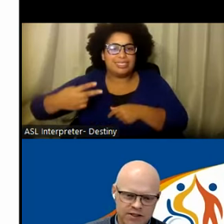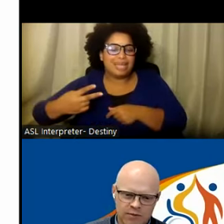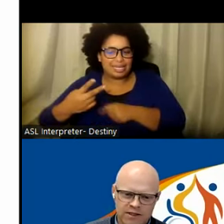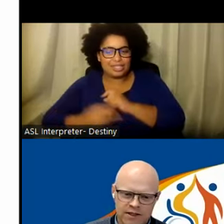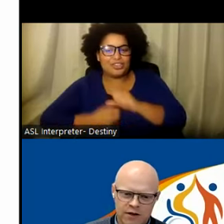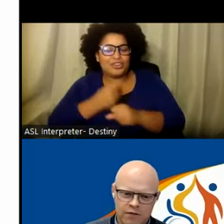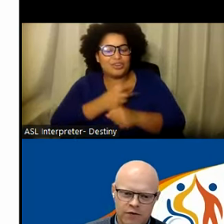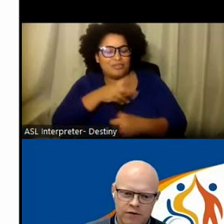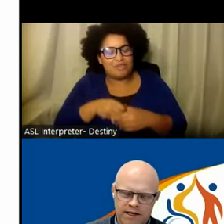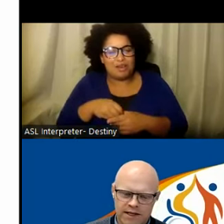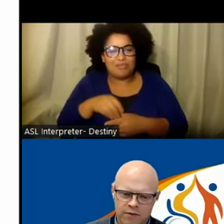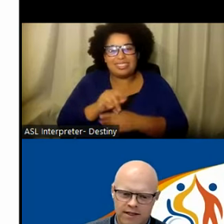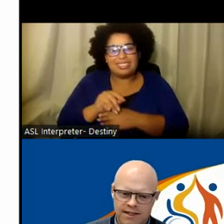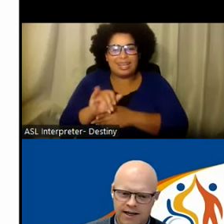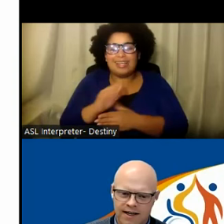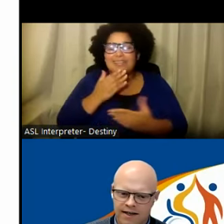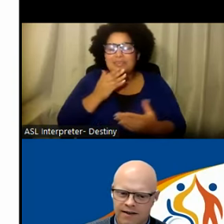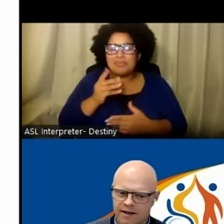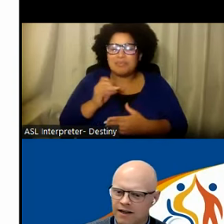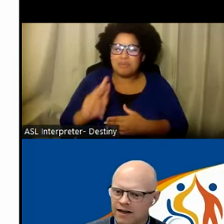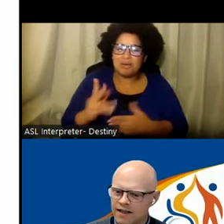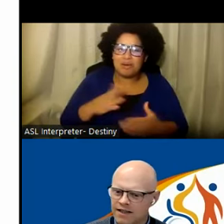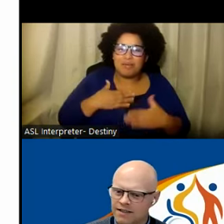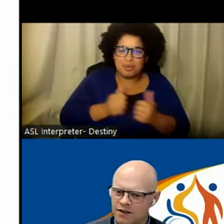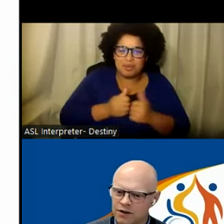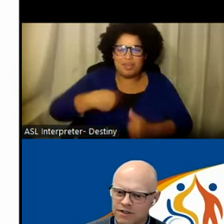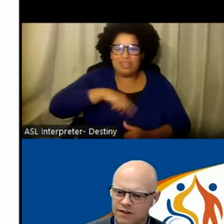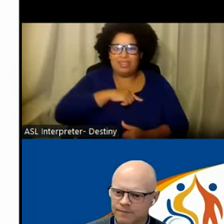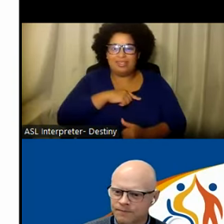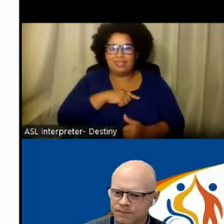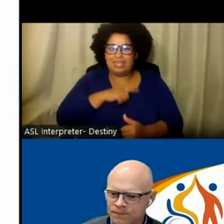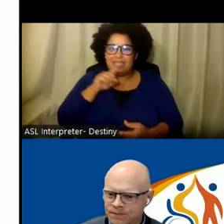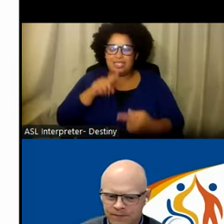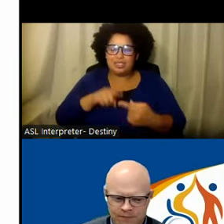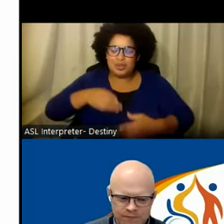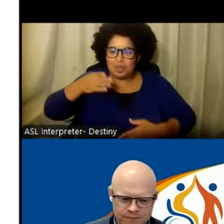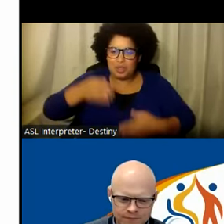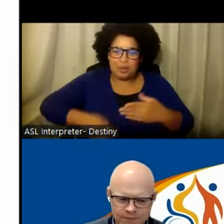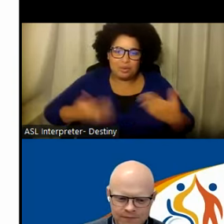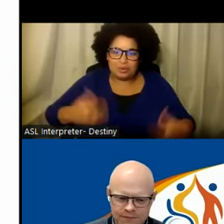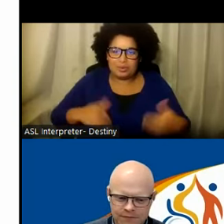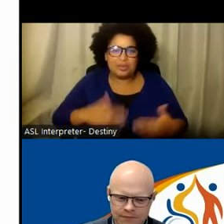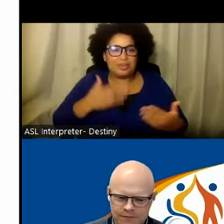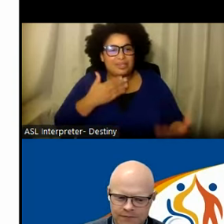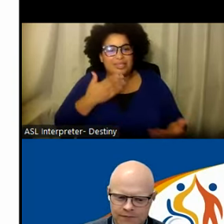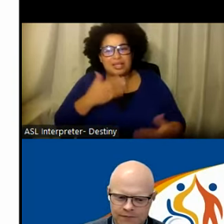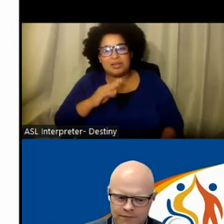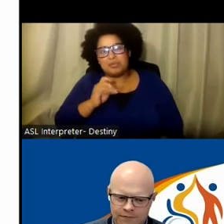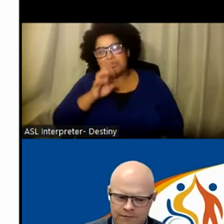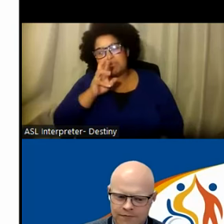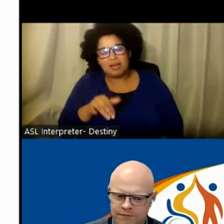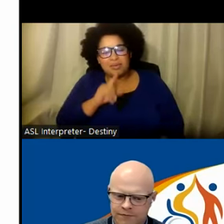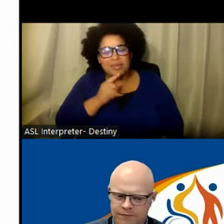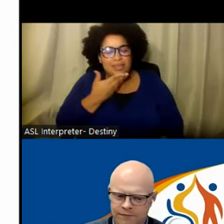appreciate you so much. Thank you for being here with us today and kind of getting us to the close here. Well, I appreciate Barry. I appreciate